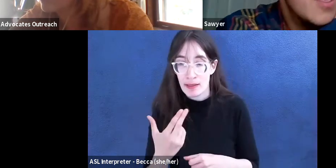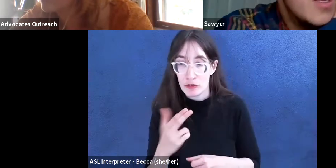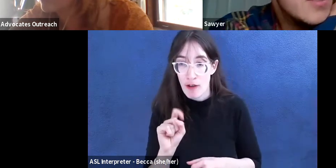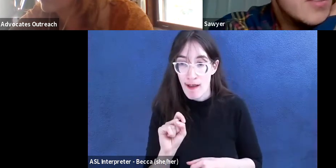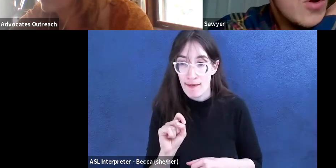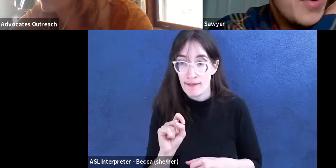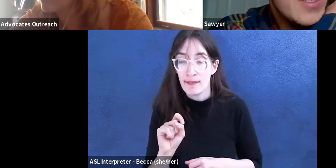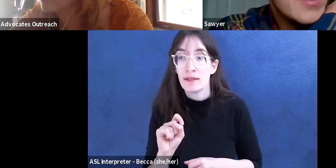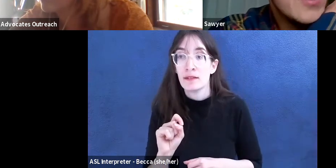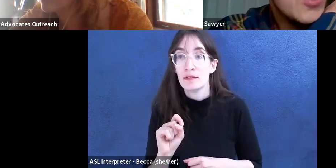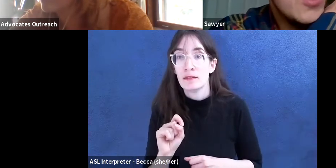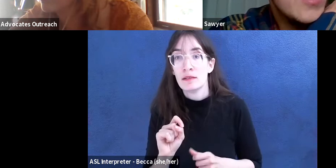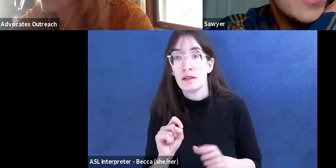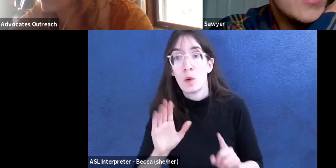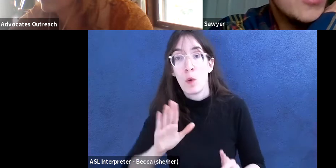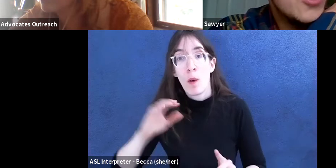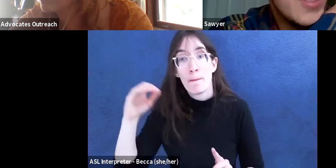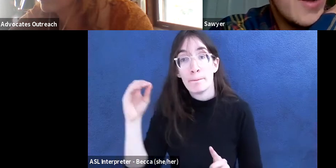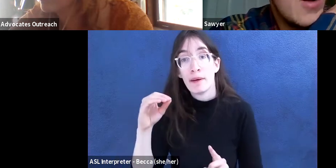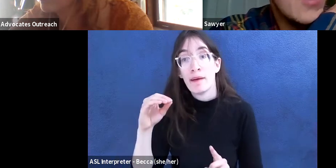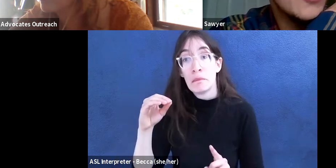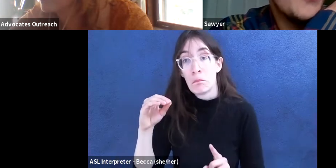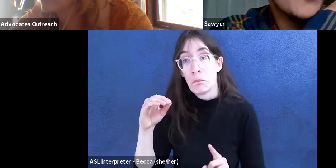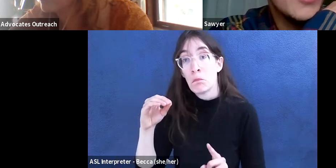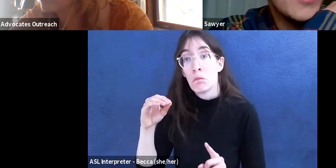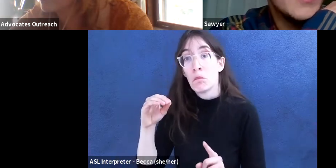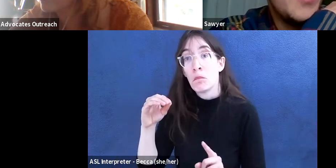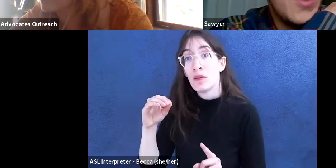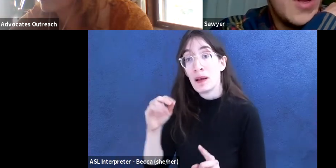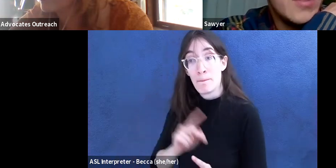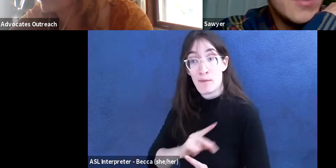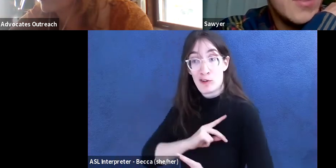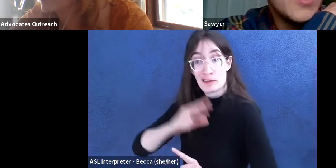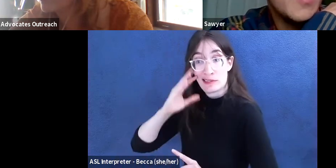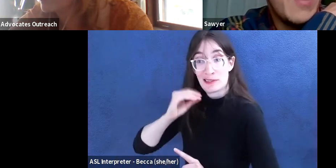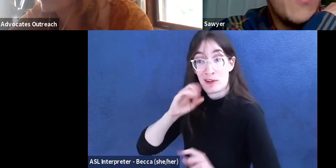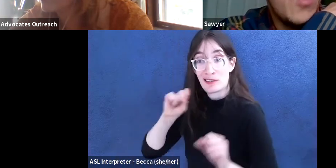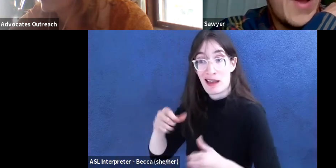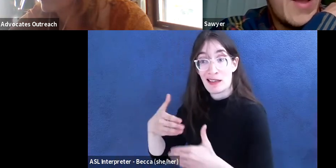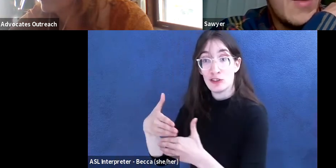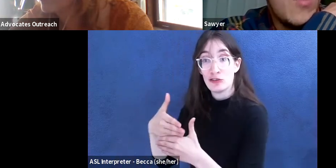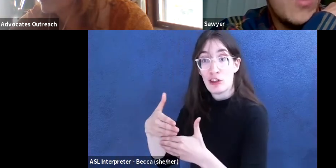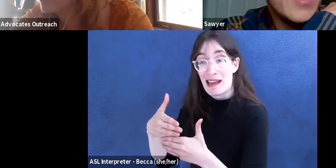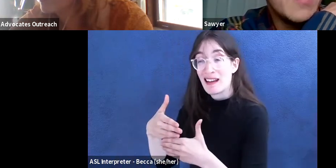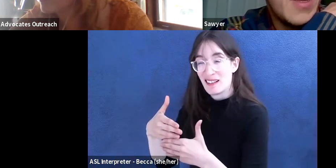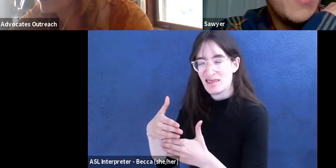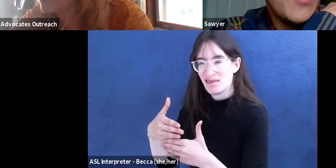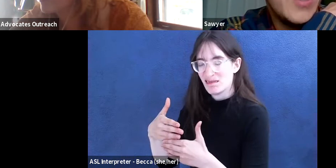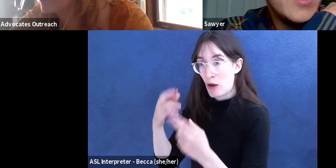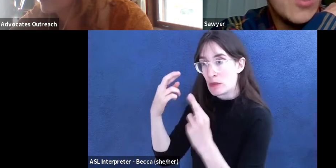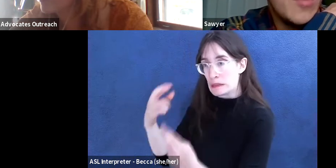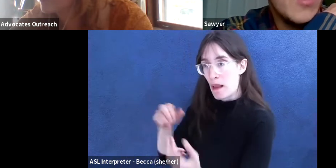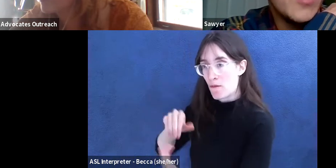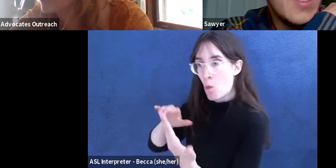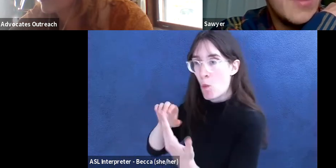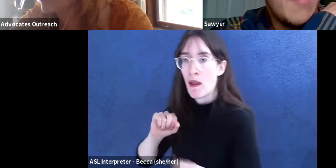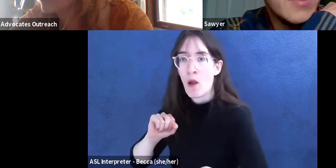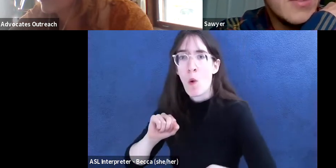like scenarios and like sample language that you can use